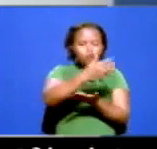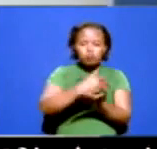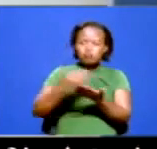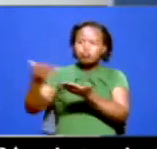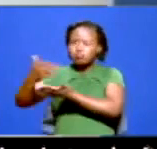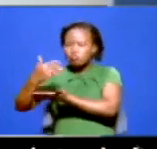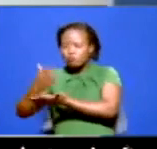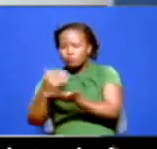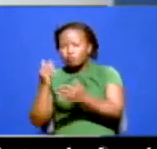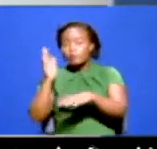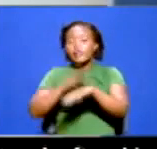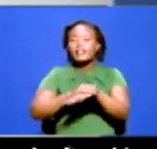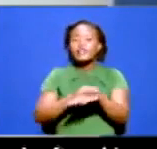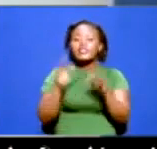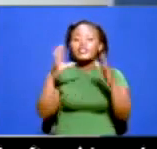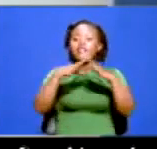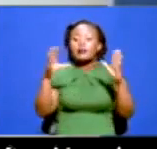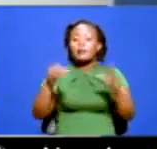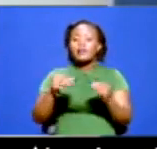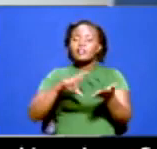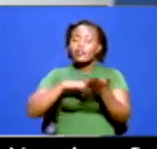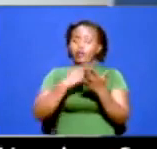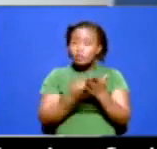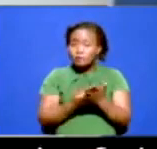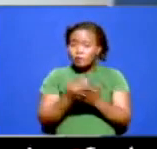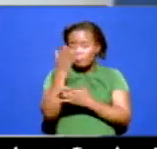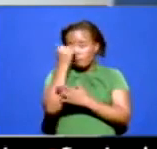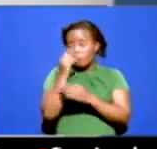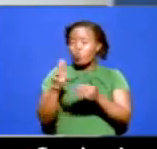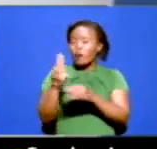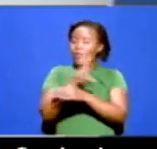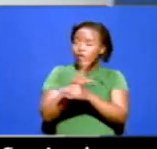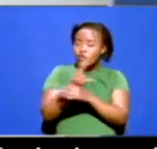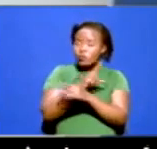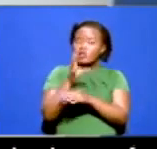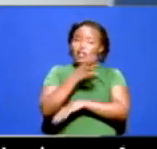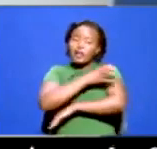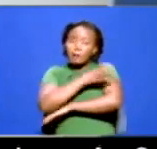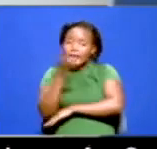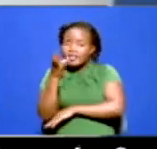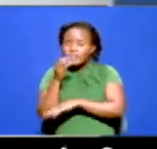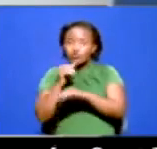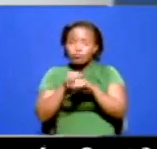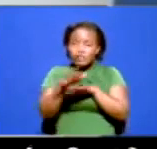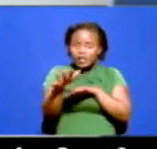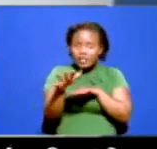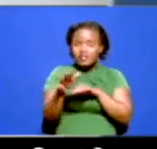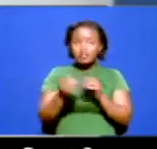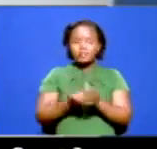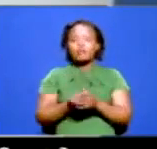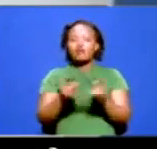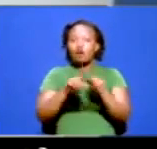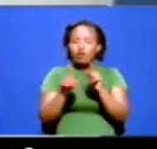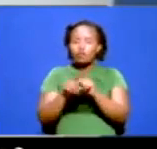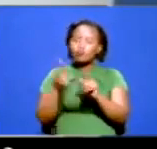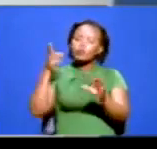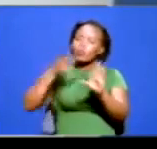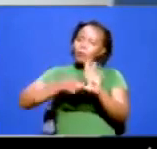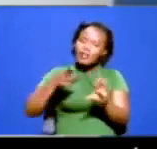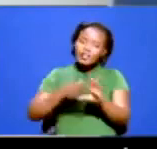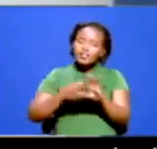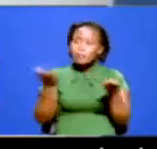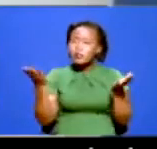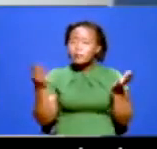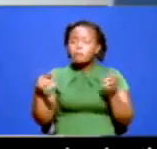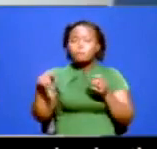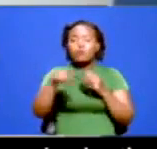resources, why can't we utilize that capacity to generate? Contribute to the budget, yes. Right now we are working